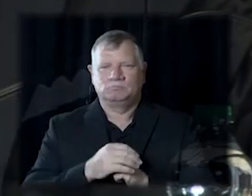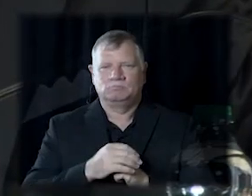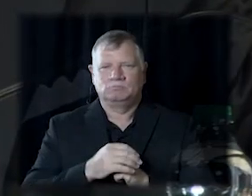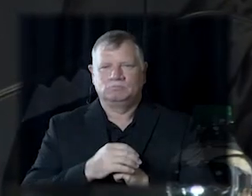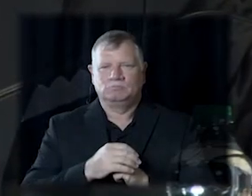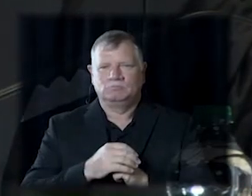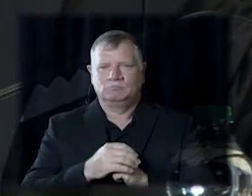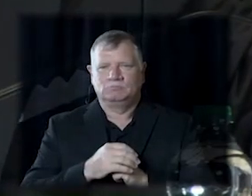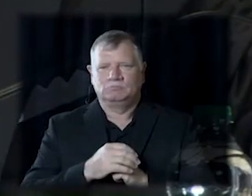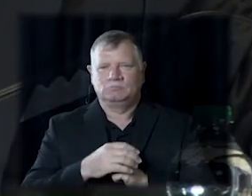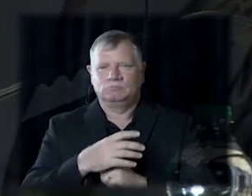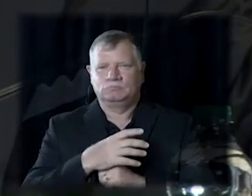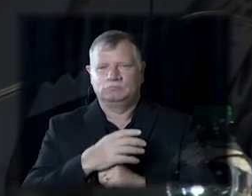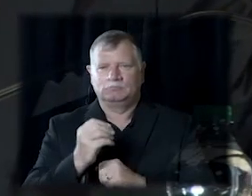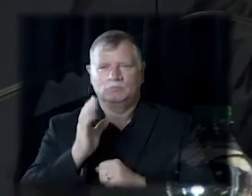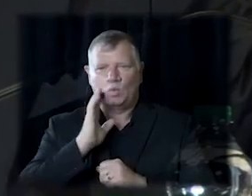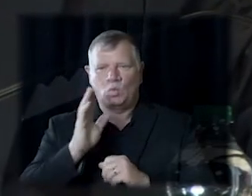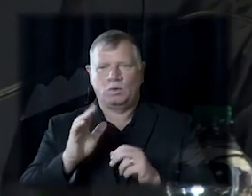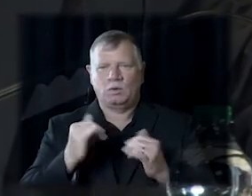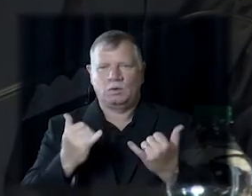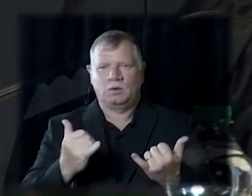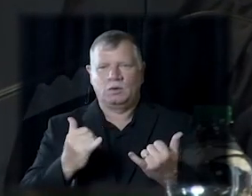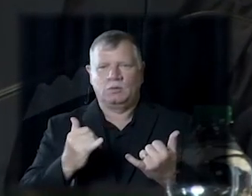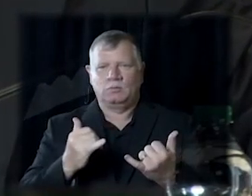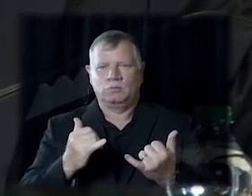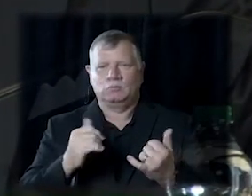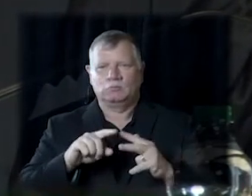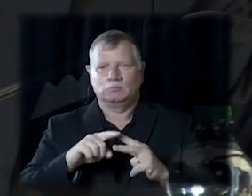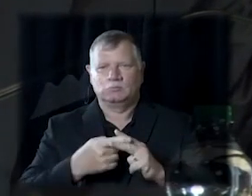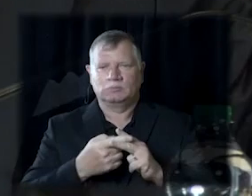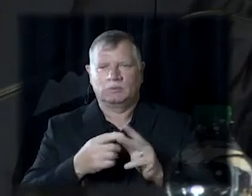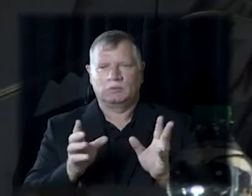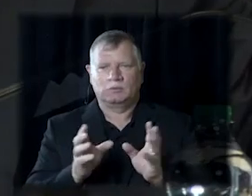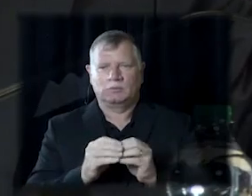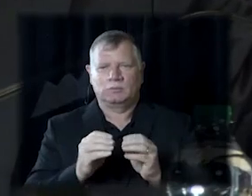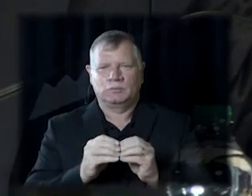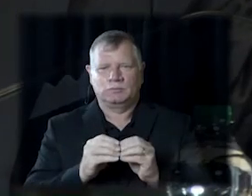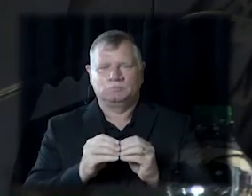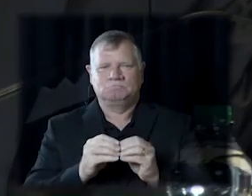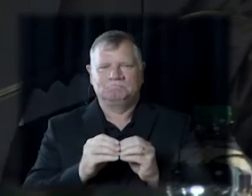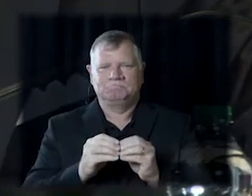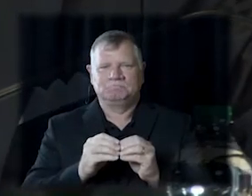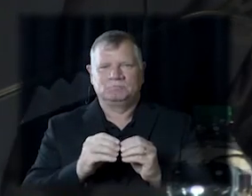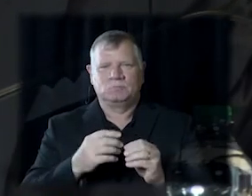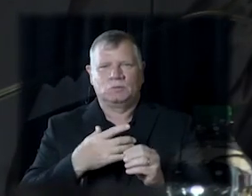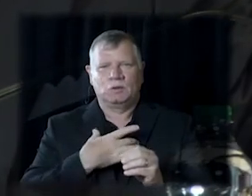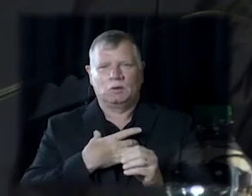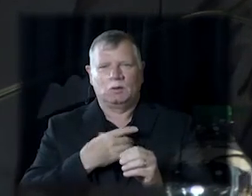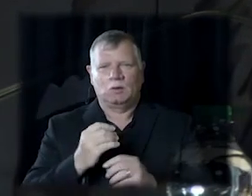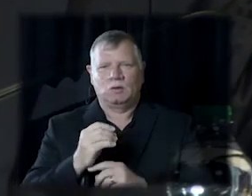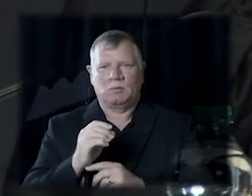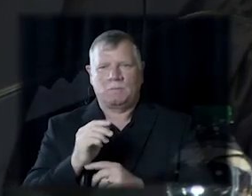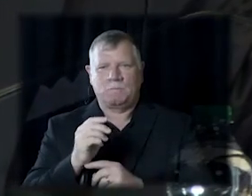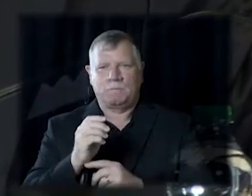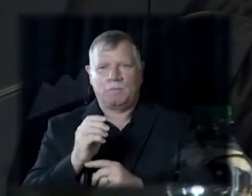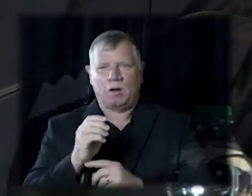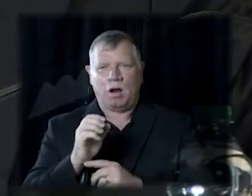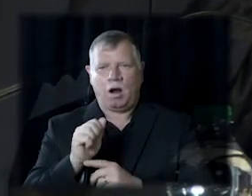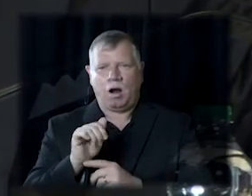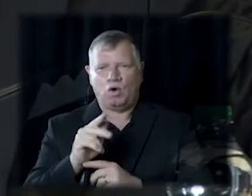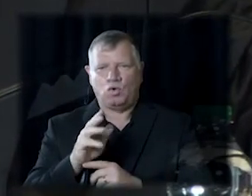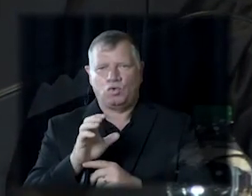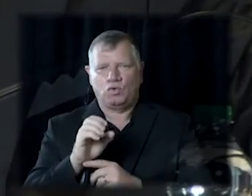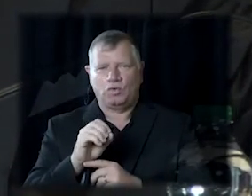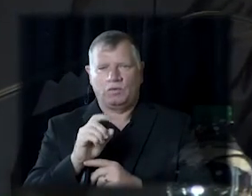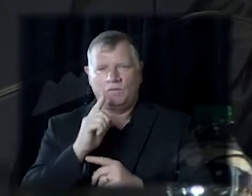there's a quorum present, and then we now would like to call this meeting to order. I would like to ask Mr. El Curi, our general counsel, the